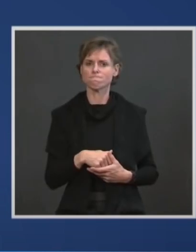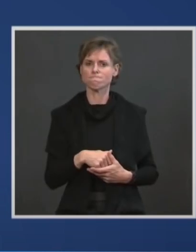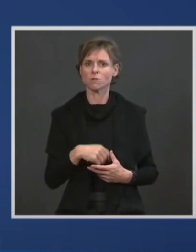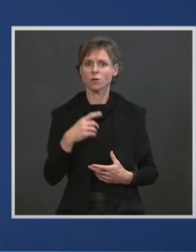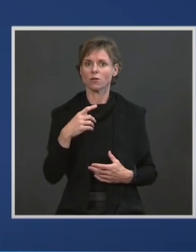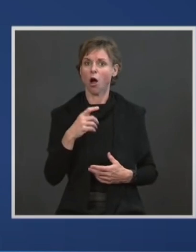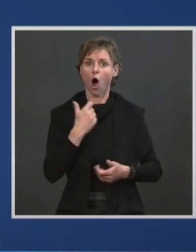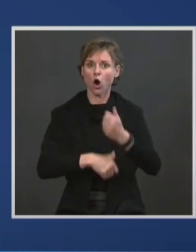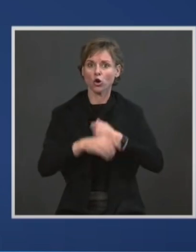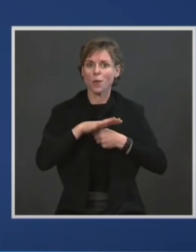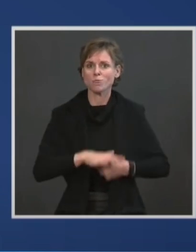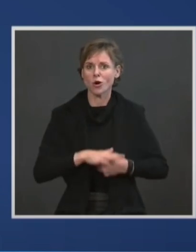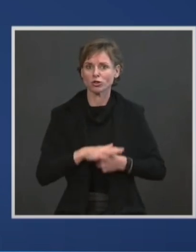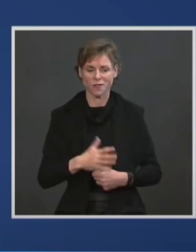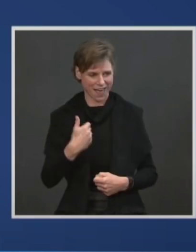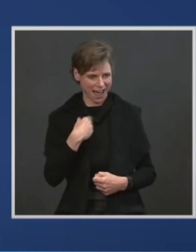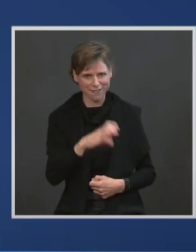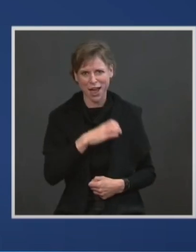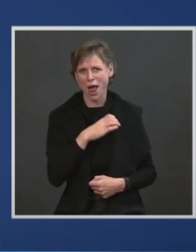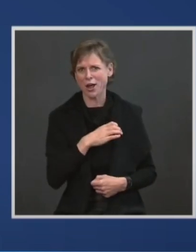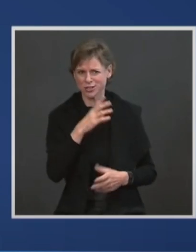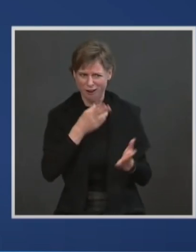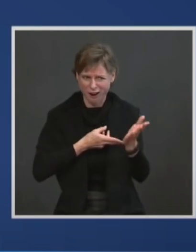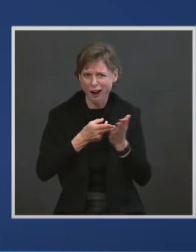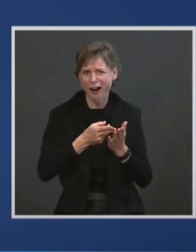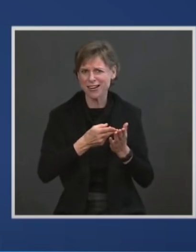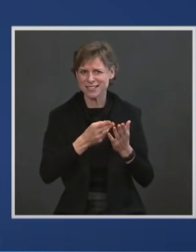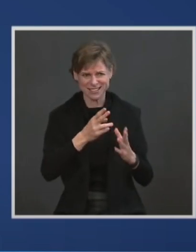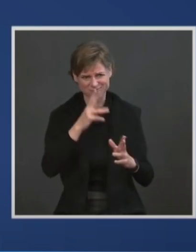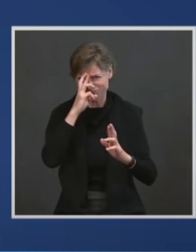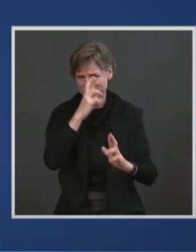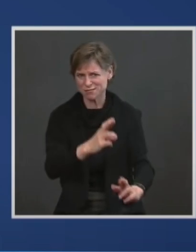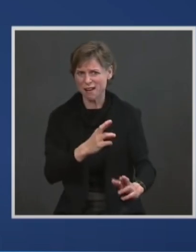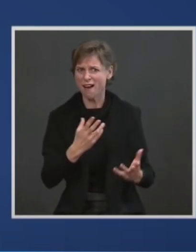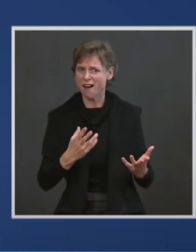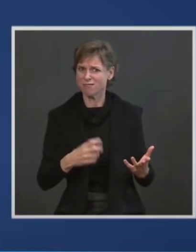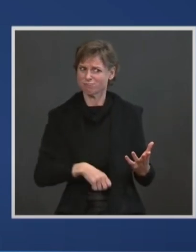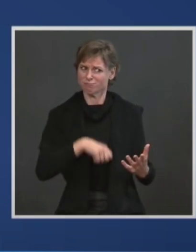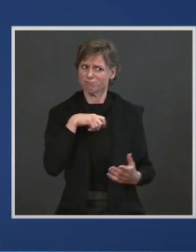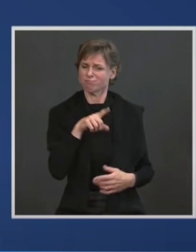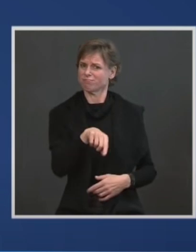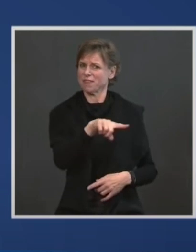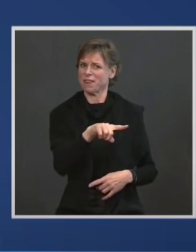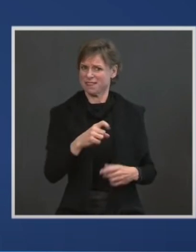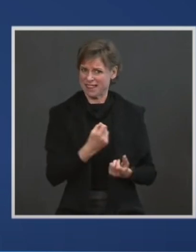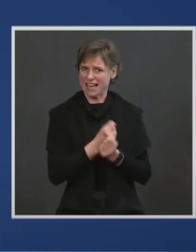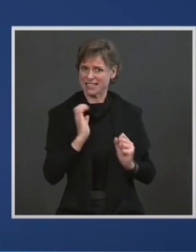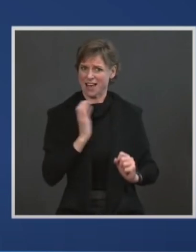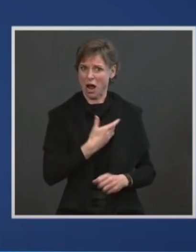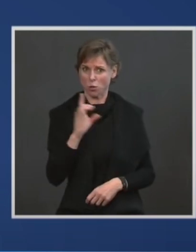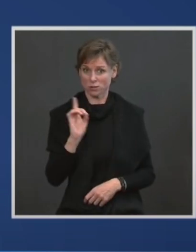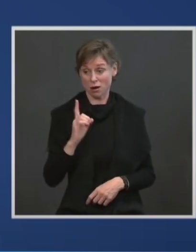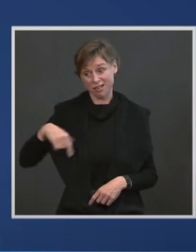Character and honesty and integrity help save our democracy. And this country will long be grateful for